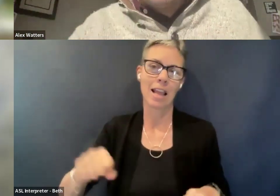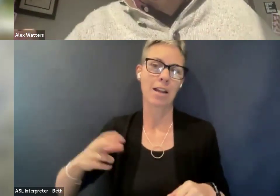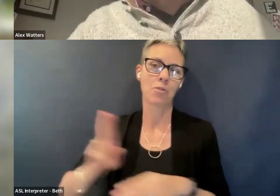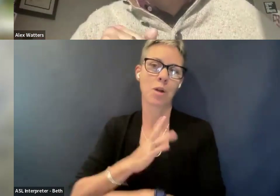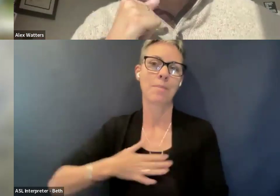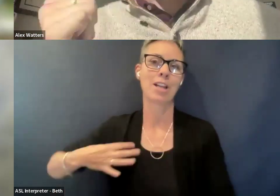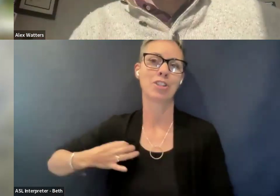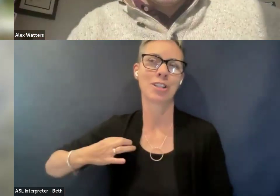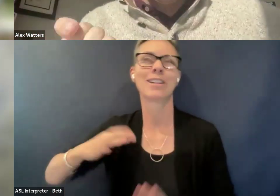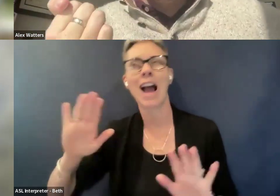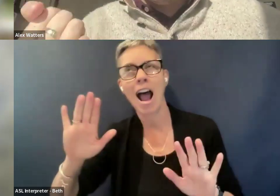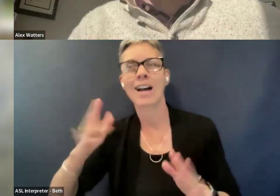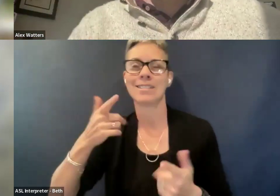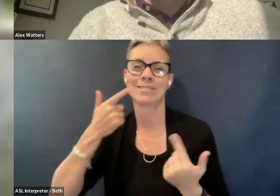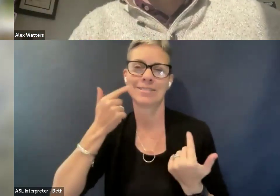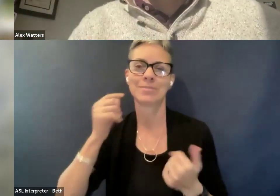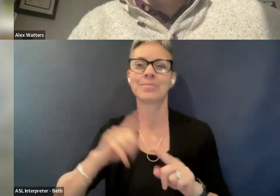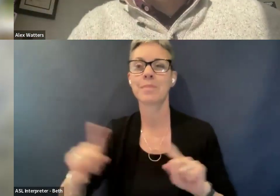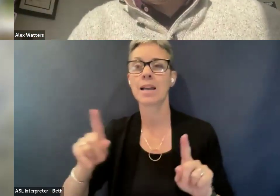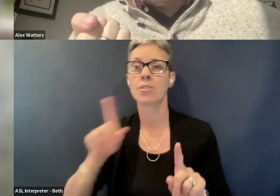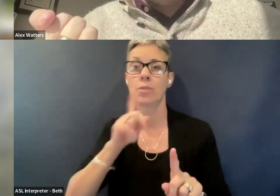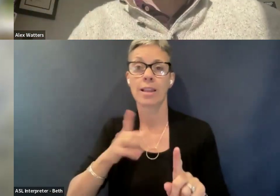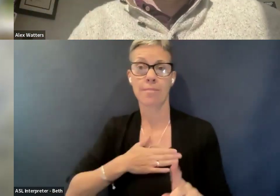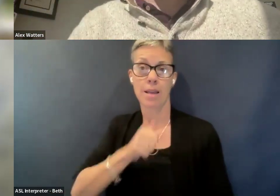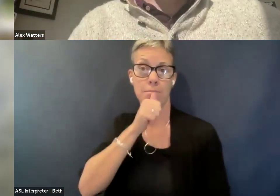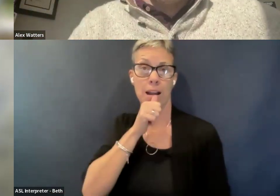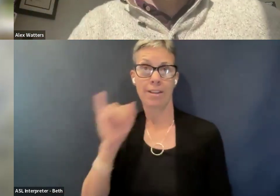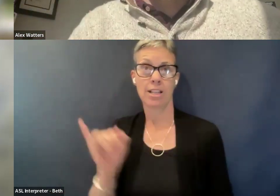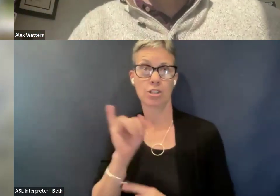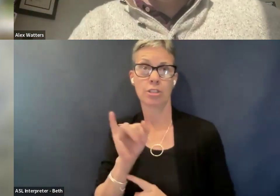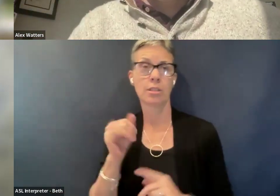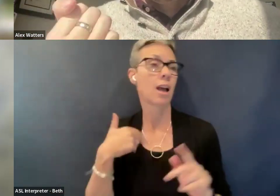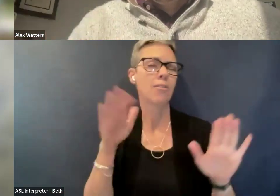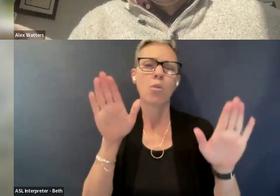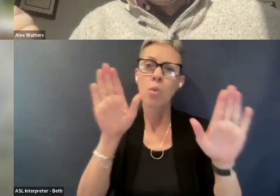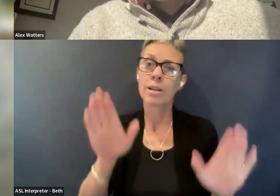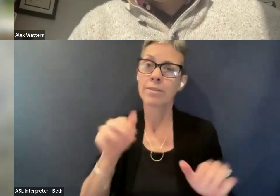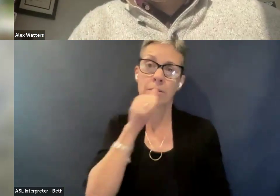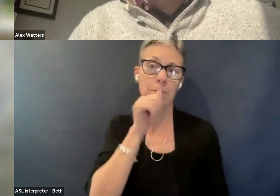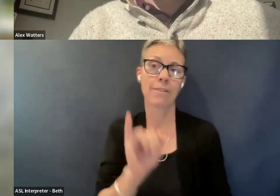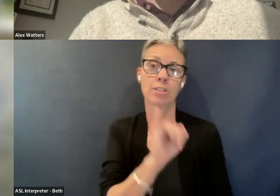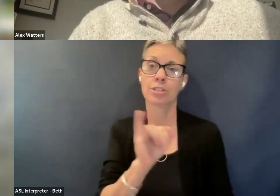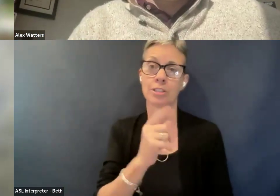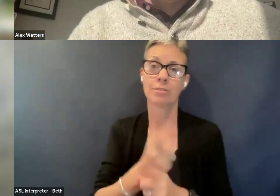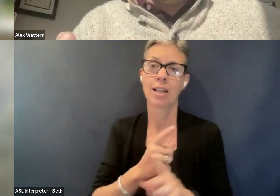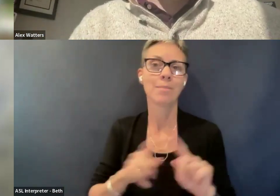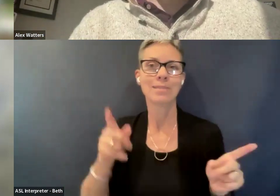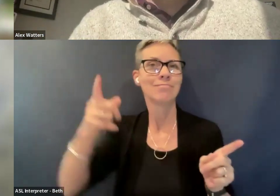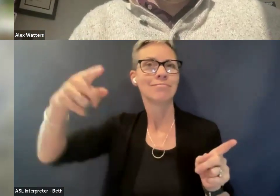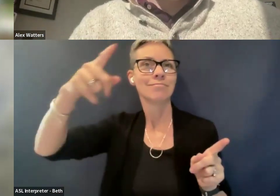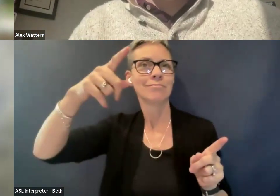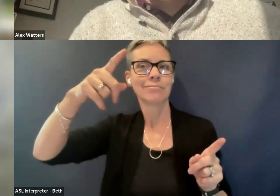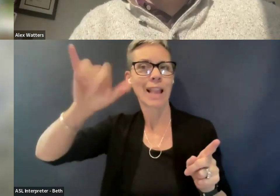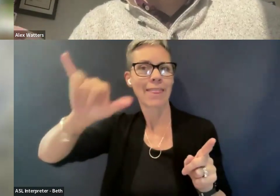But that being said, my private insurance, although I have great private insurance, they